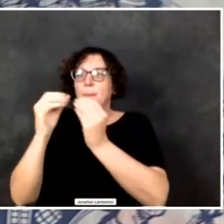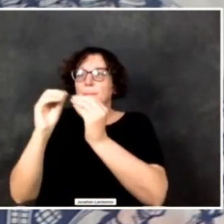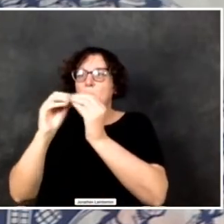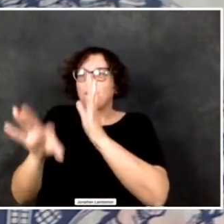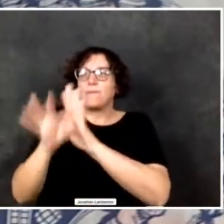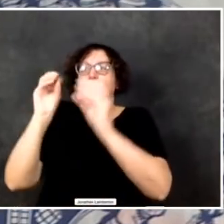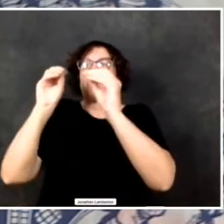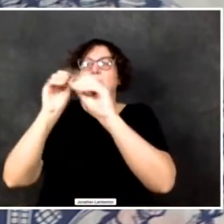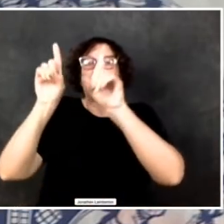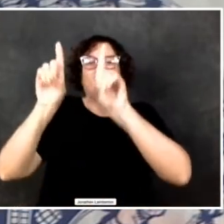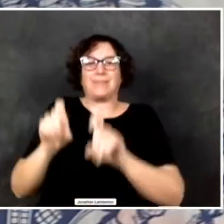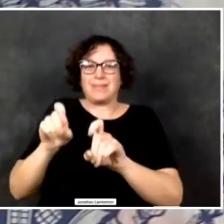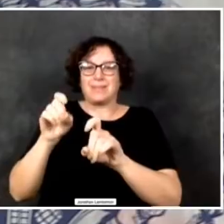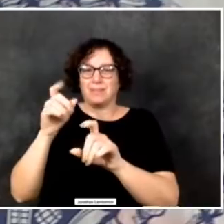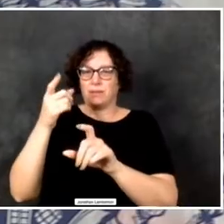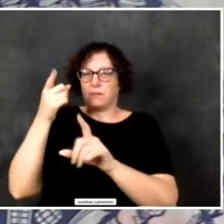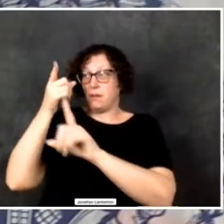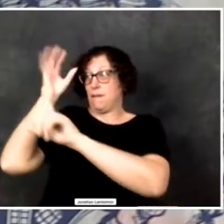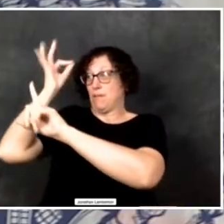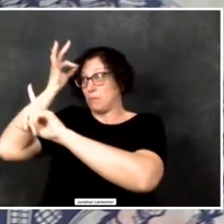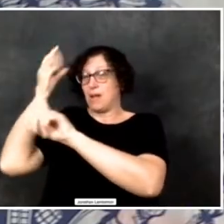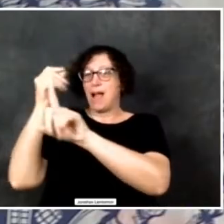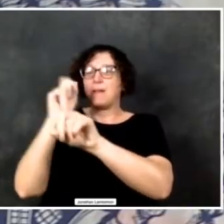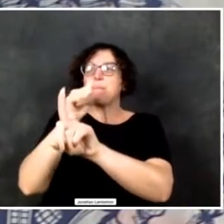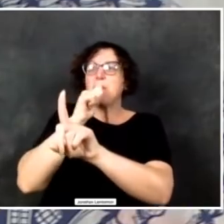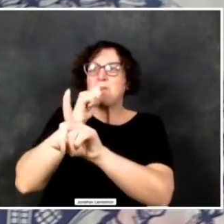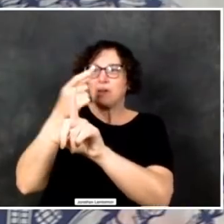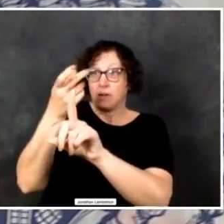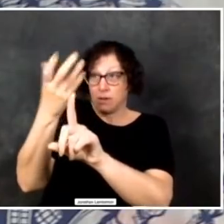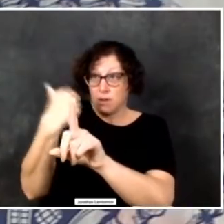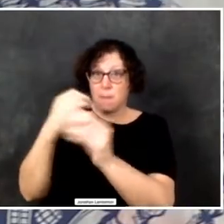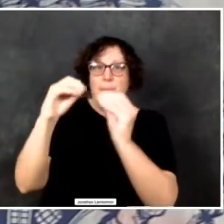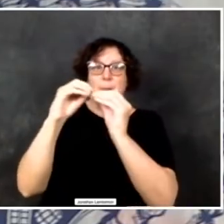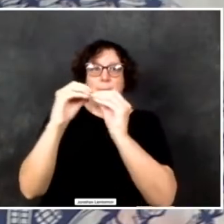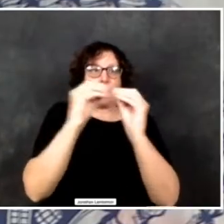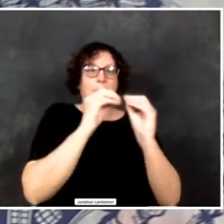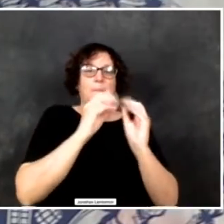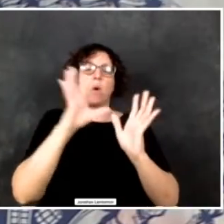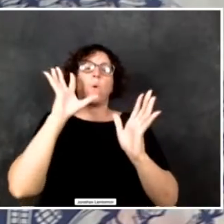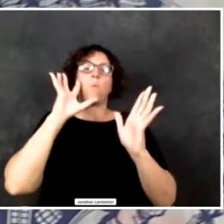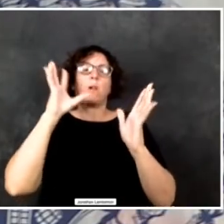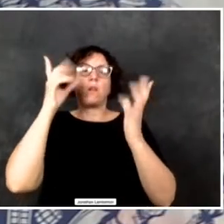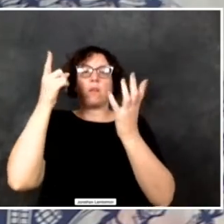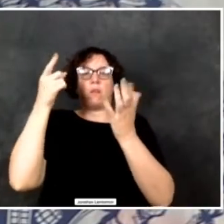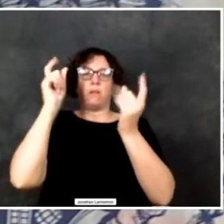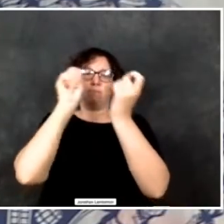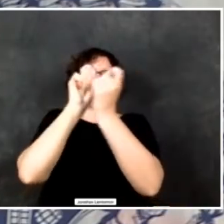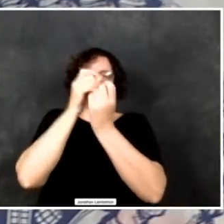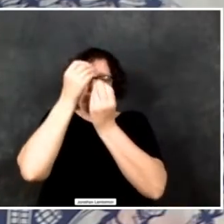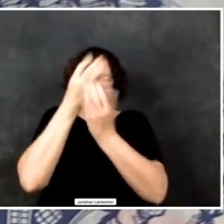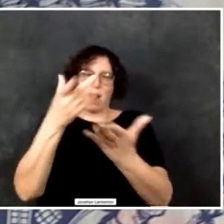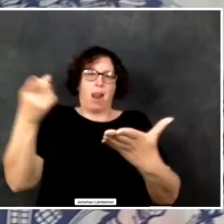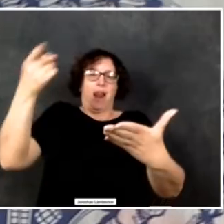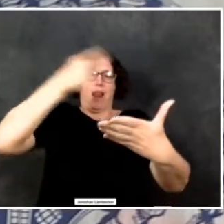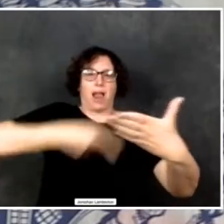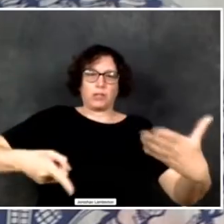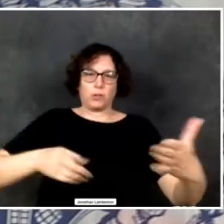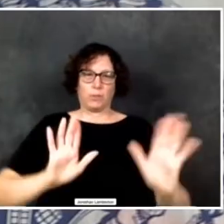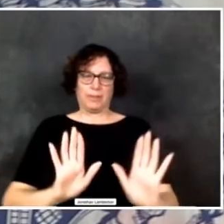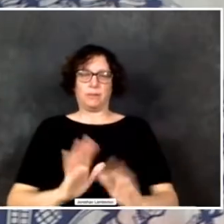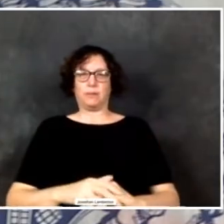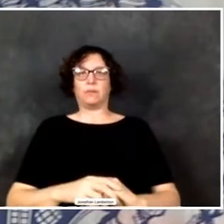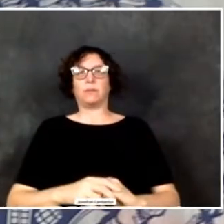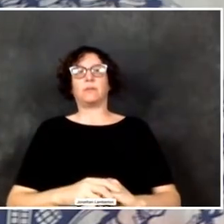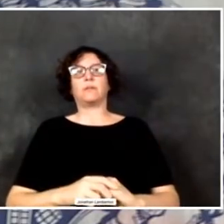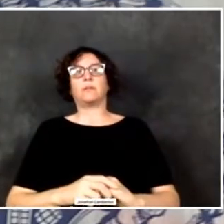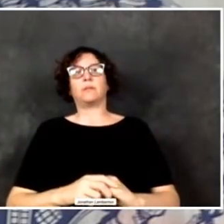have more to say on the specifics in the course of the week. Next, we have Miles from NBC New York.